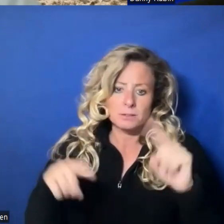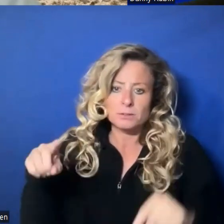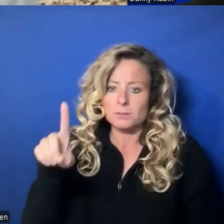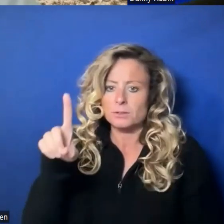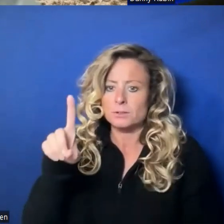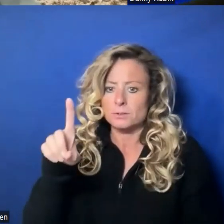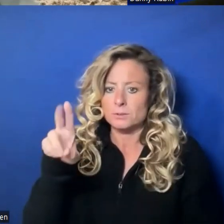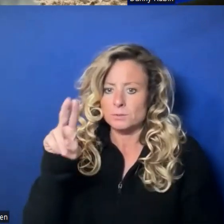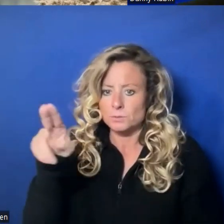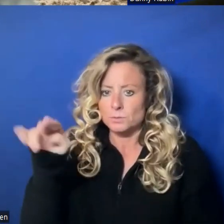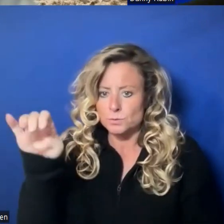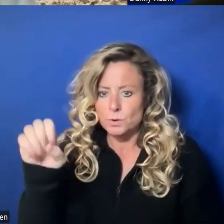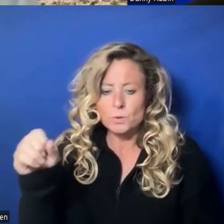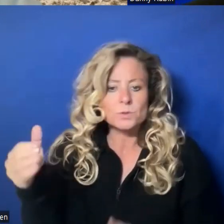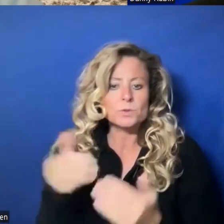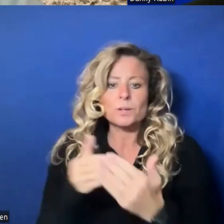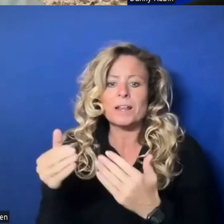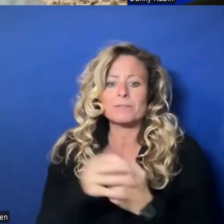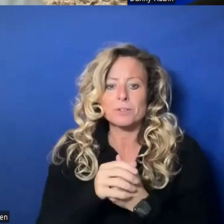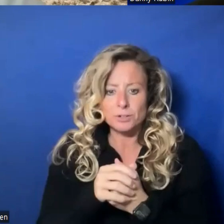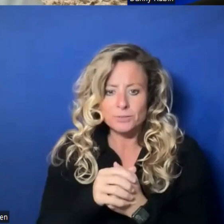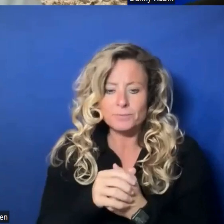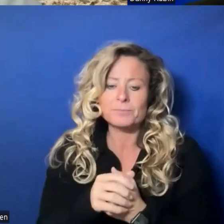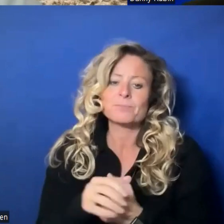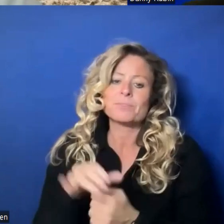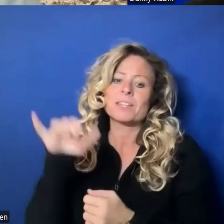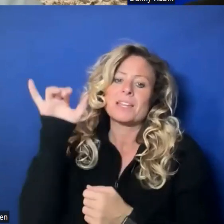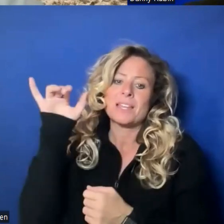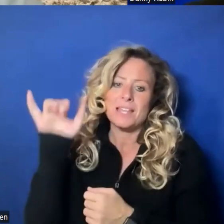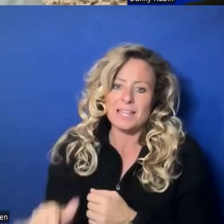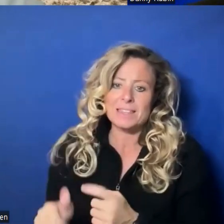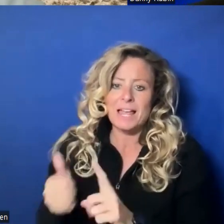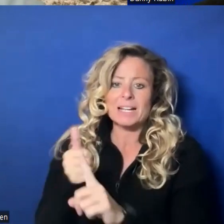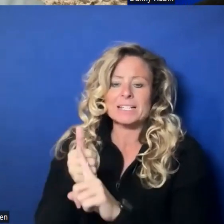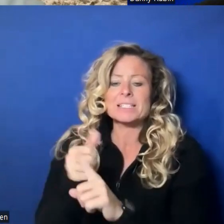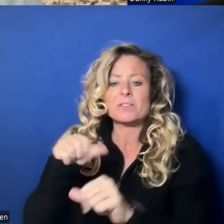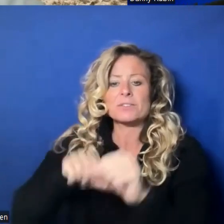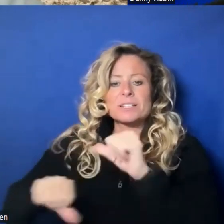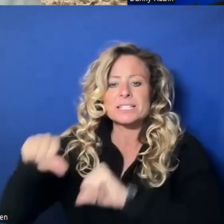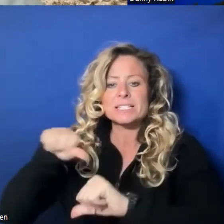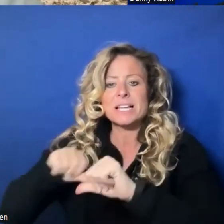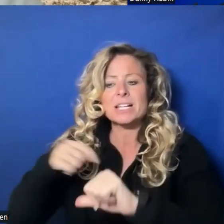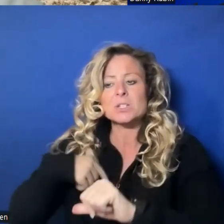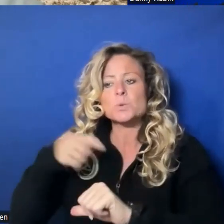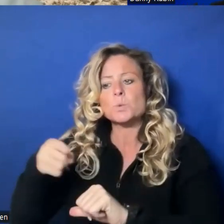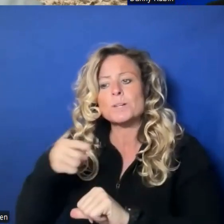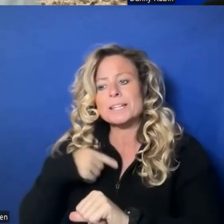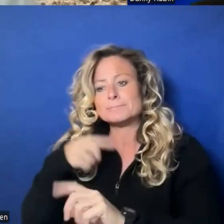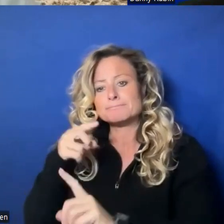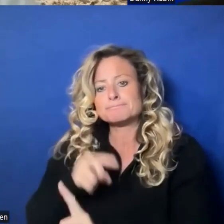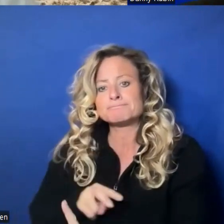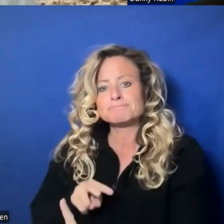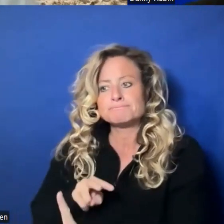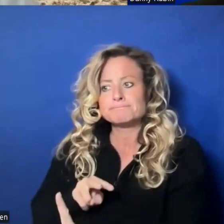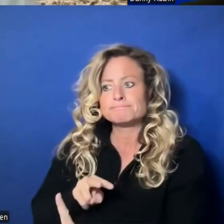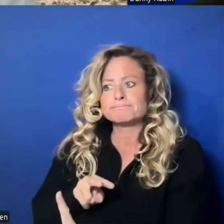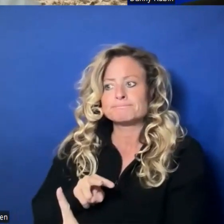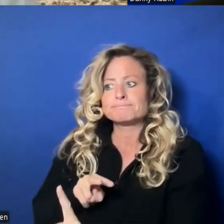drones, whatever; and data science, where we anticipate or